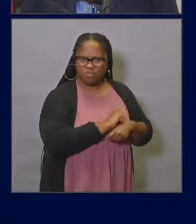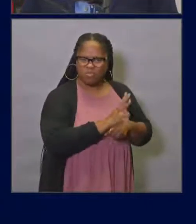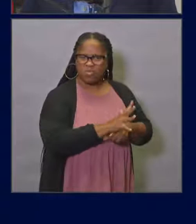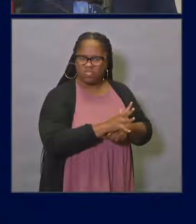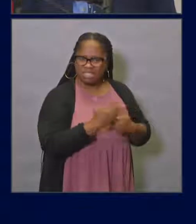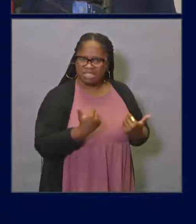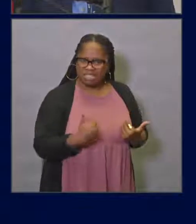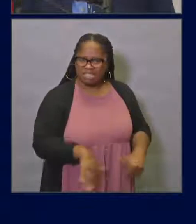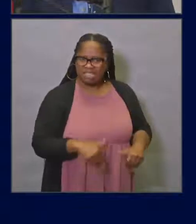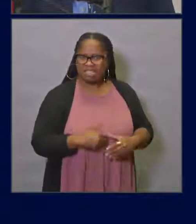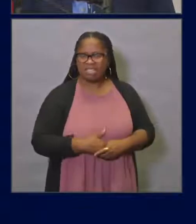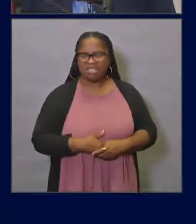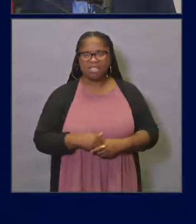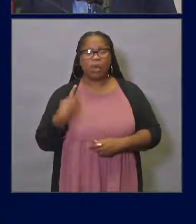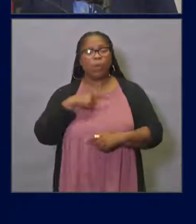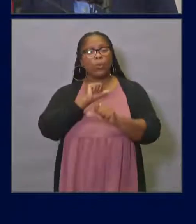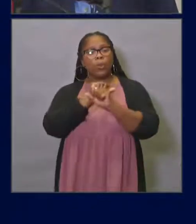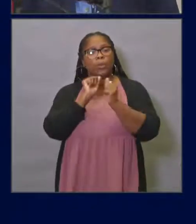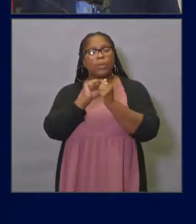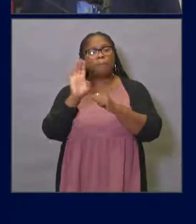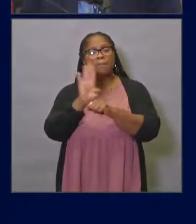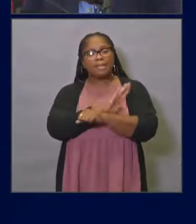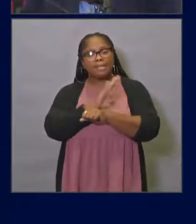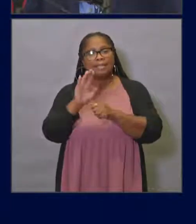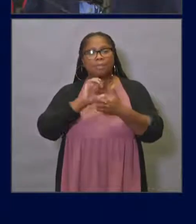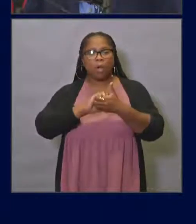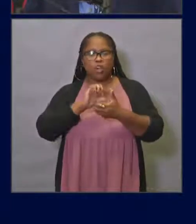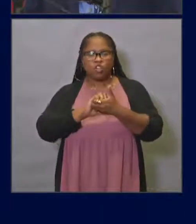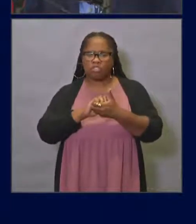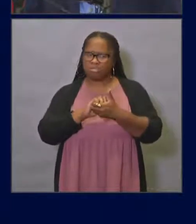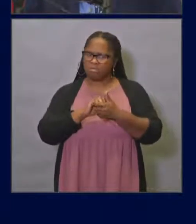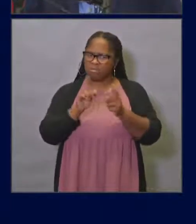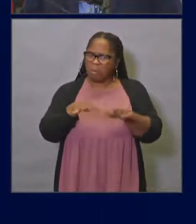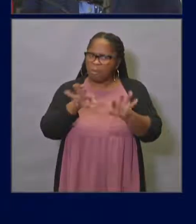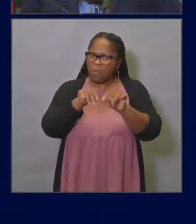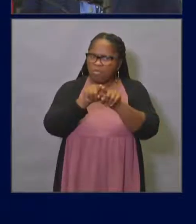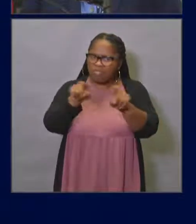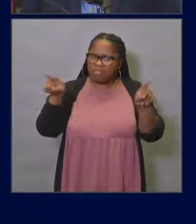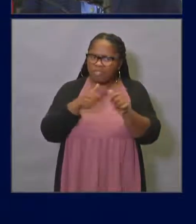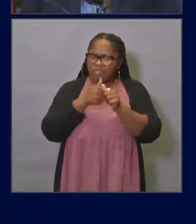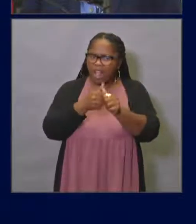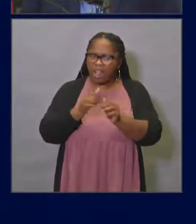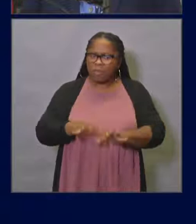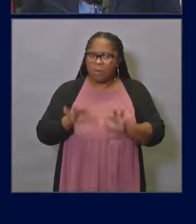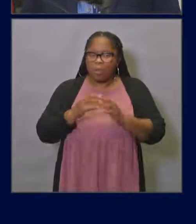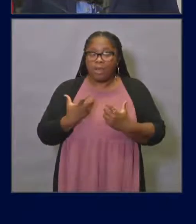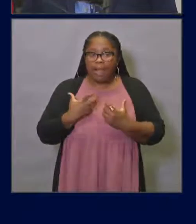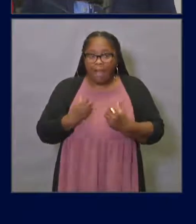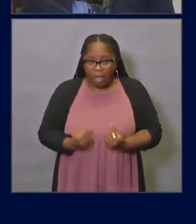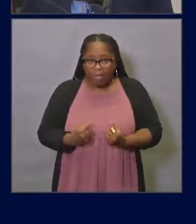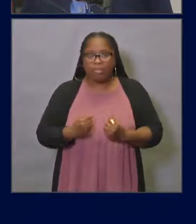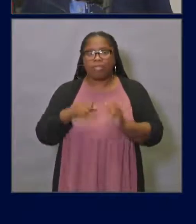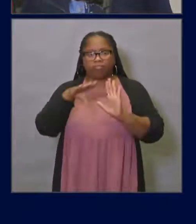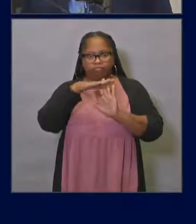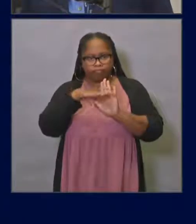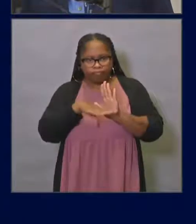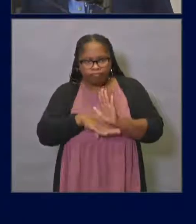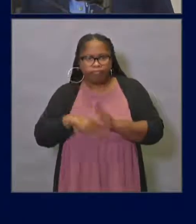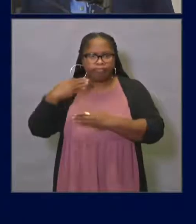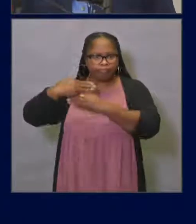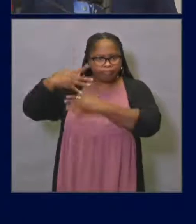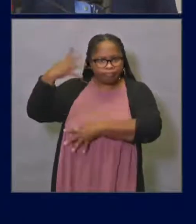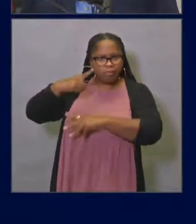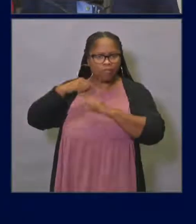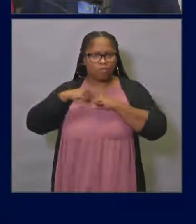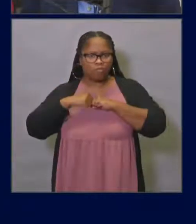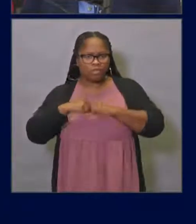to ensure that they're able to adhere to the required protocols that protect their employees and their customers. Over